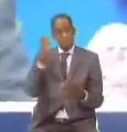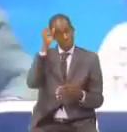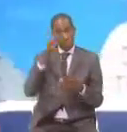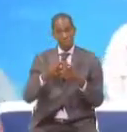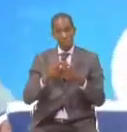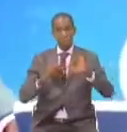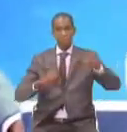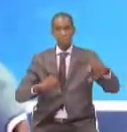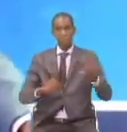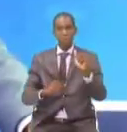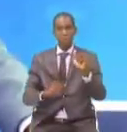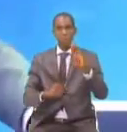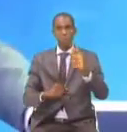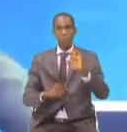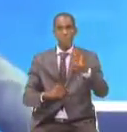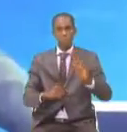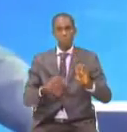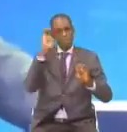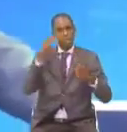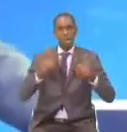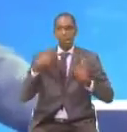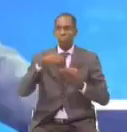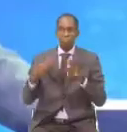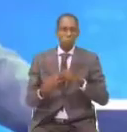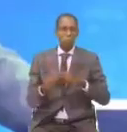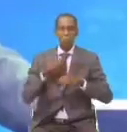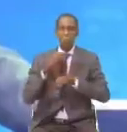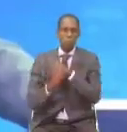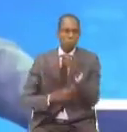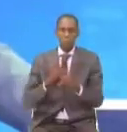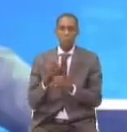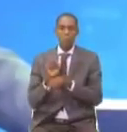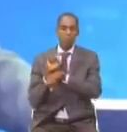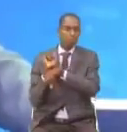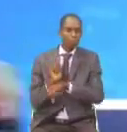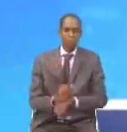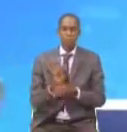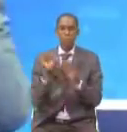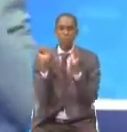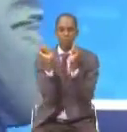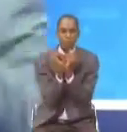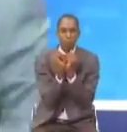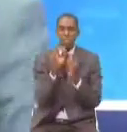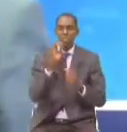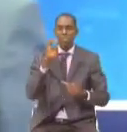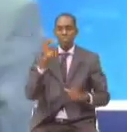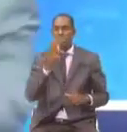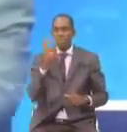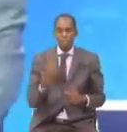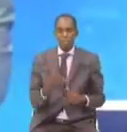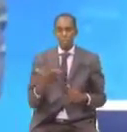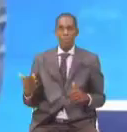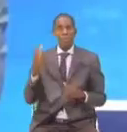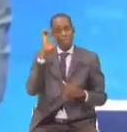Jabez. He had calamity. He had suffering. He had oppression. He had bondage. He had evil. He prayed one